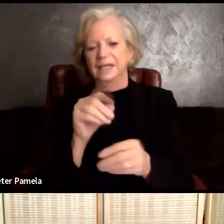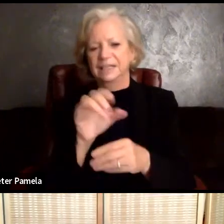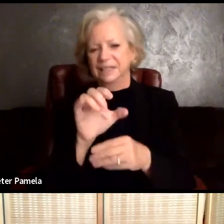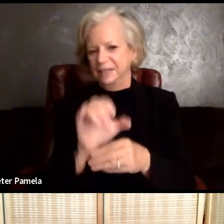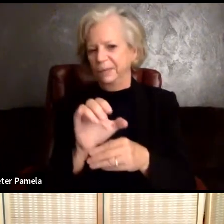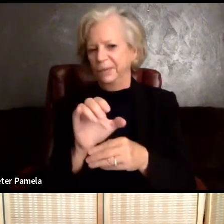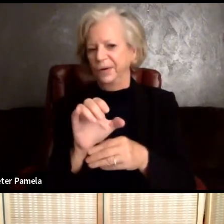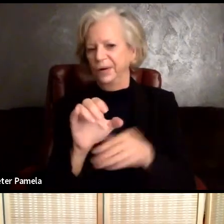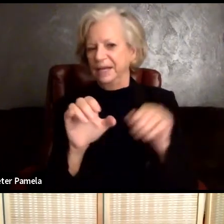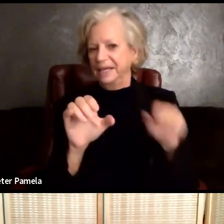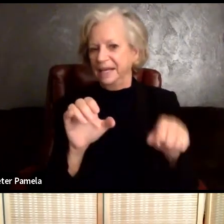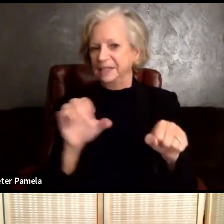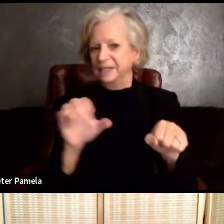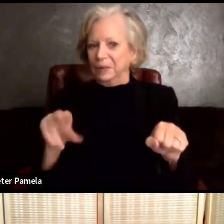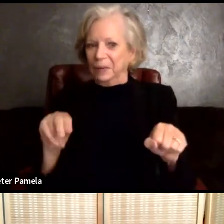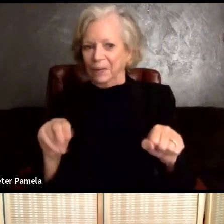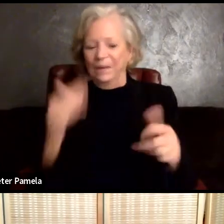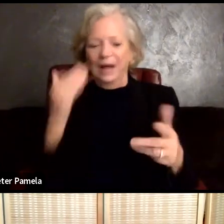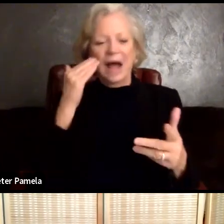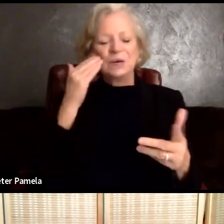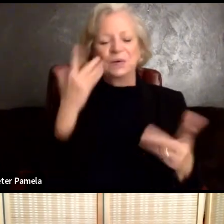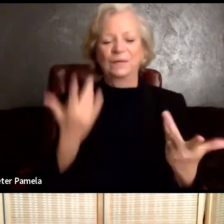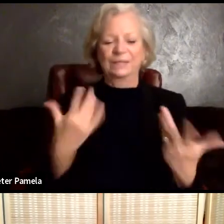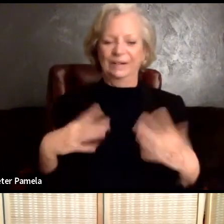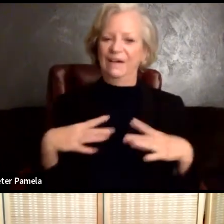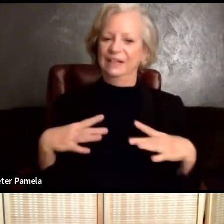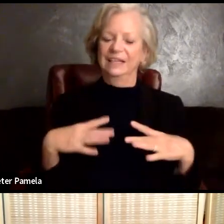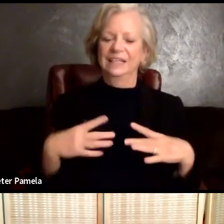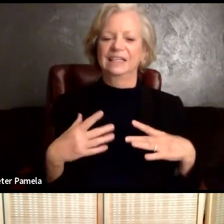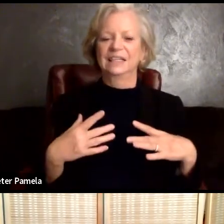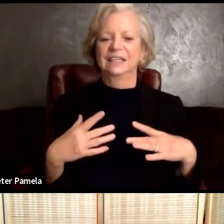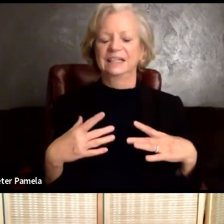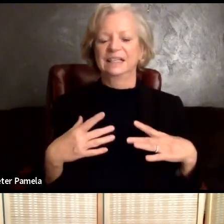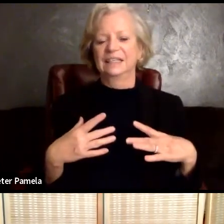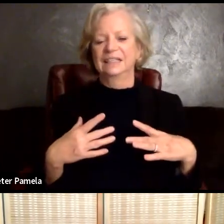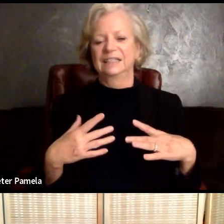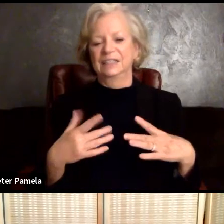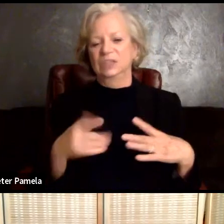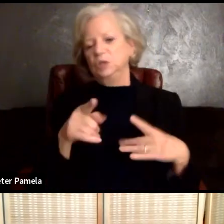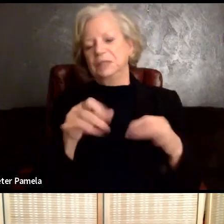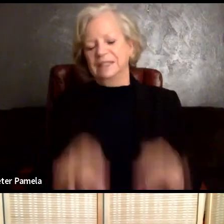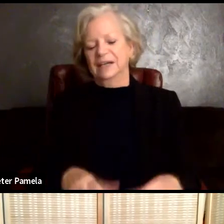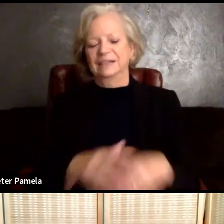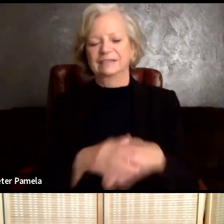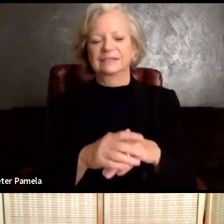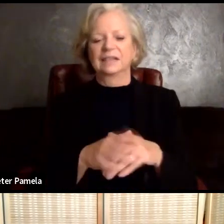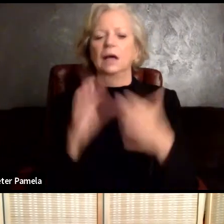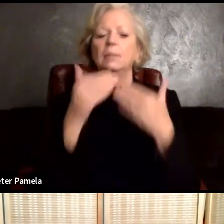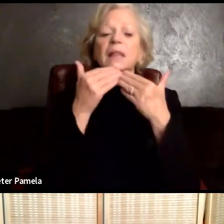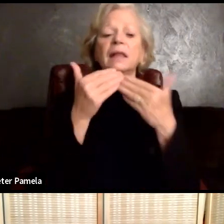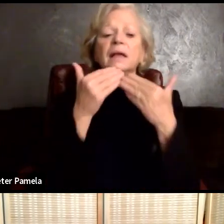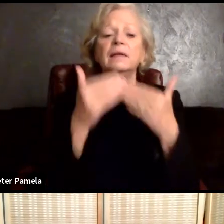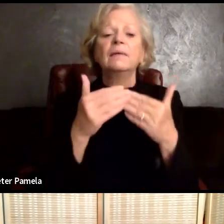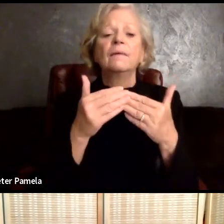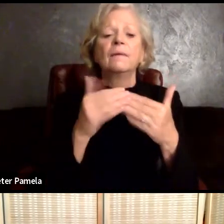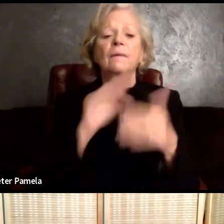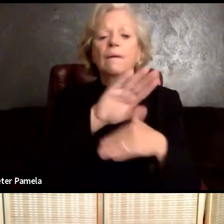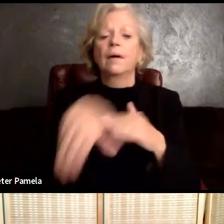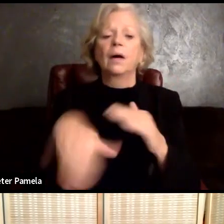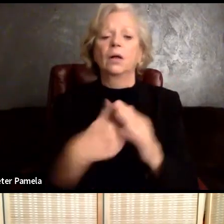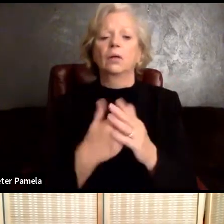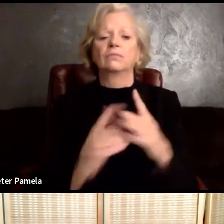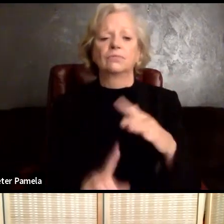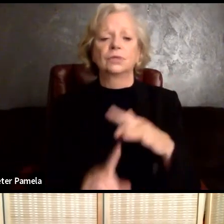know folks are doing holiday stuff, so we want to be mindful of that. But thank you all for being here. Thank you to